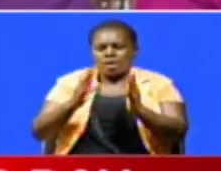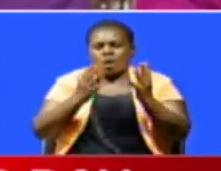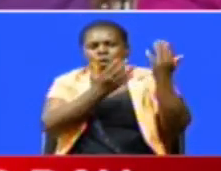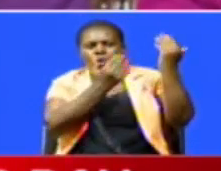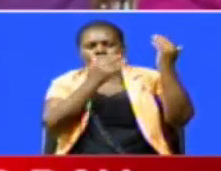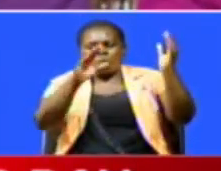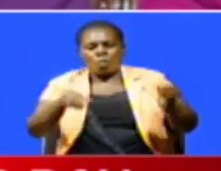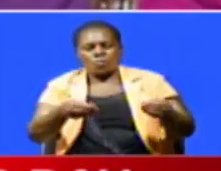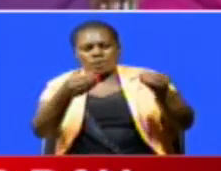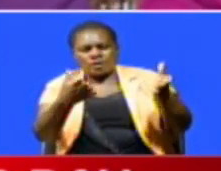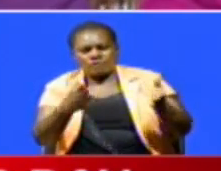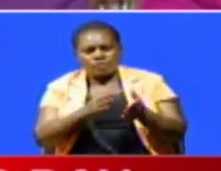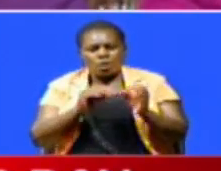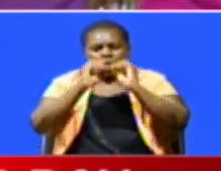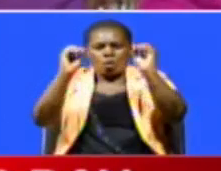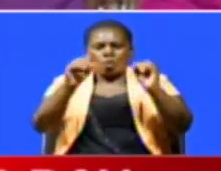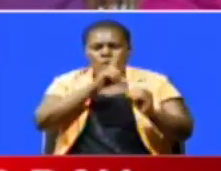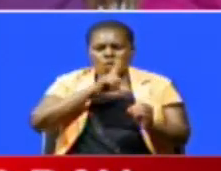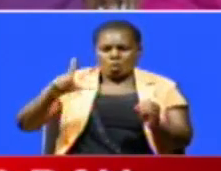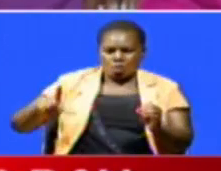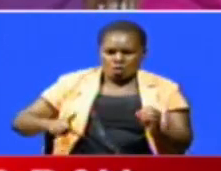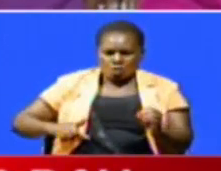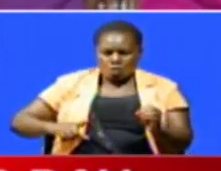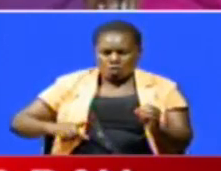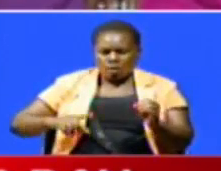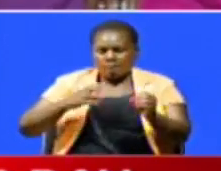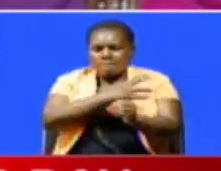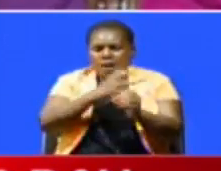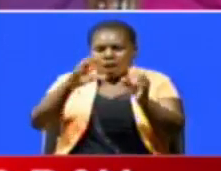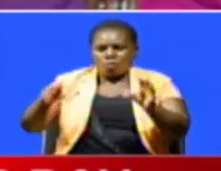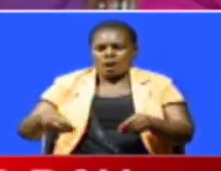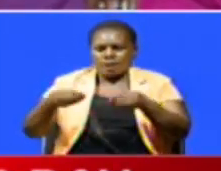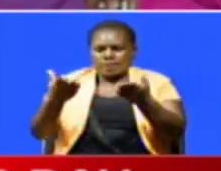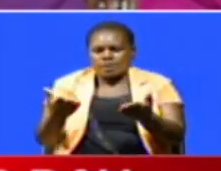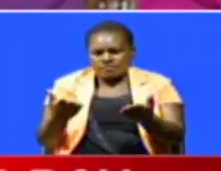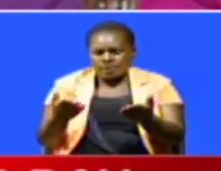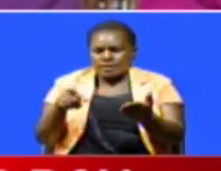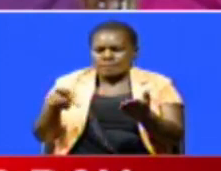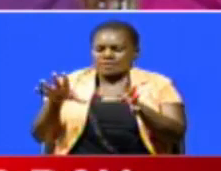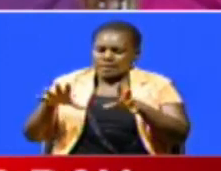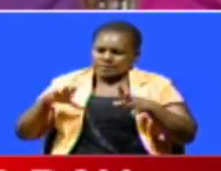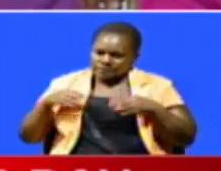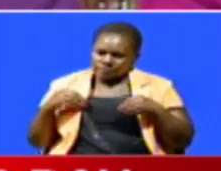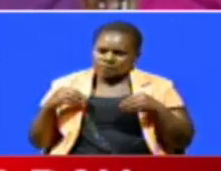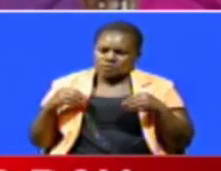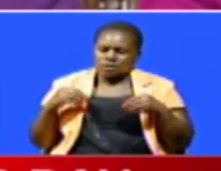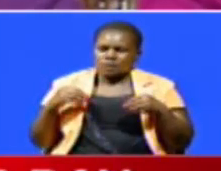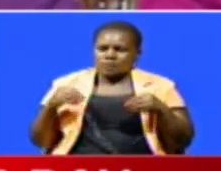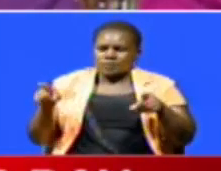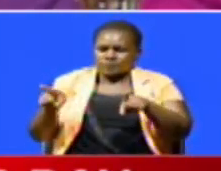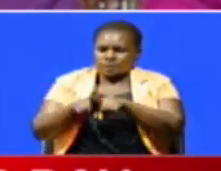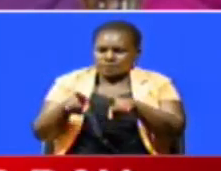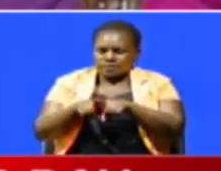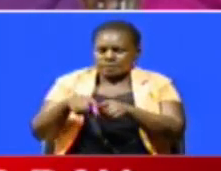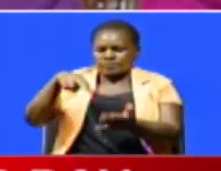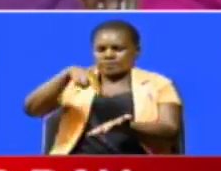hope. Oh Lord, may you extend your power to them that they may accept the loss and stand